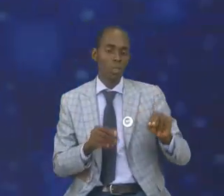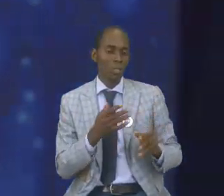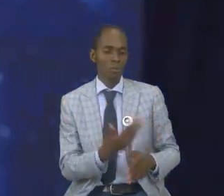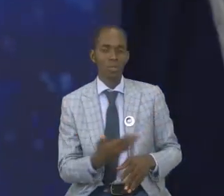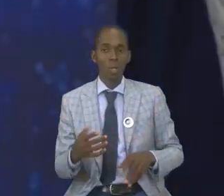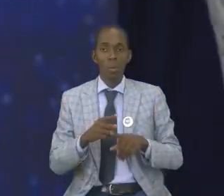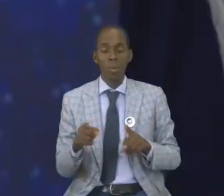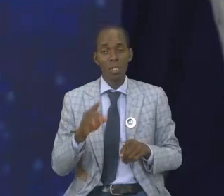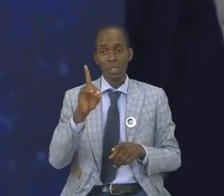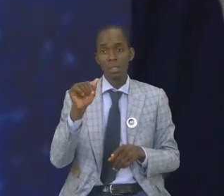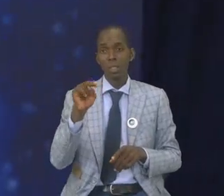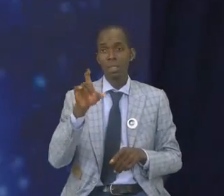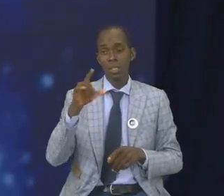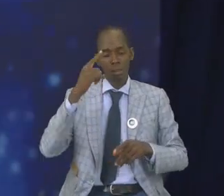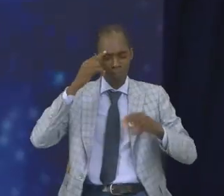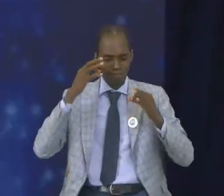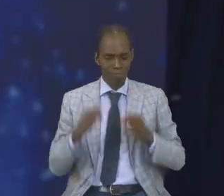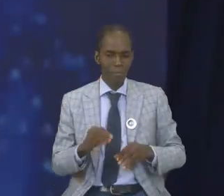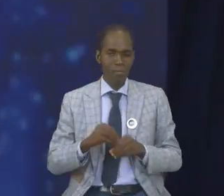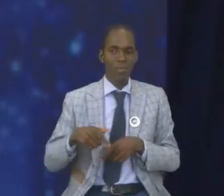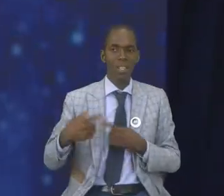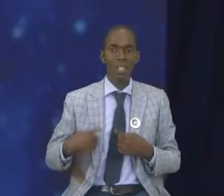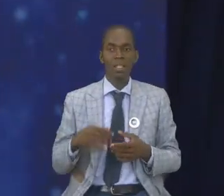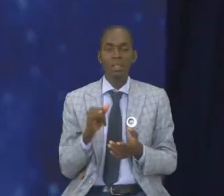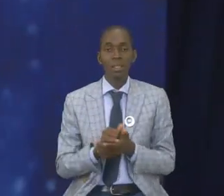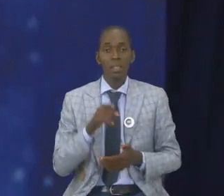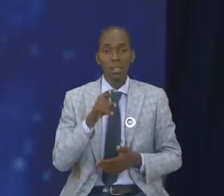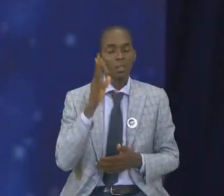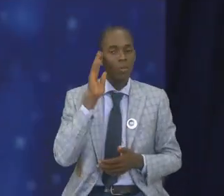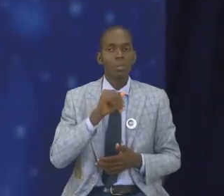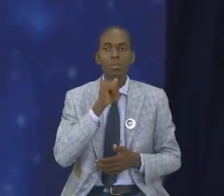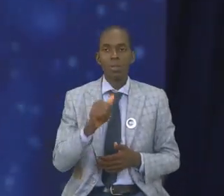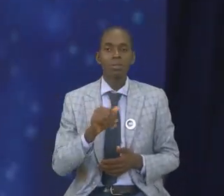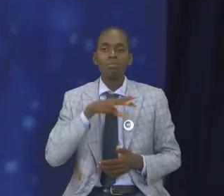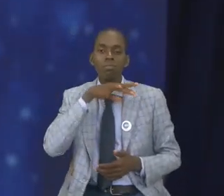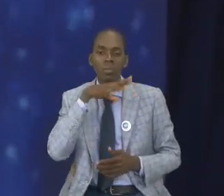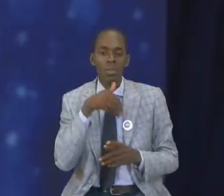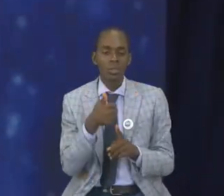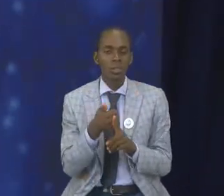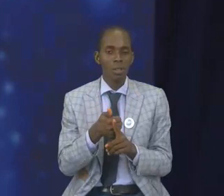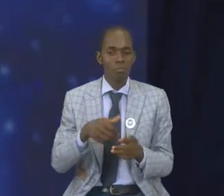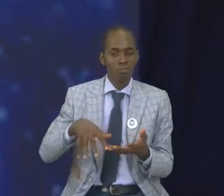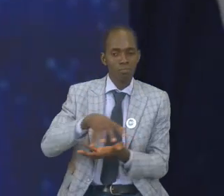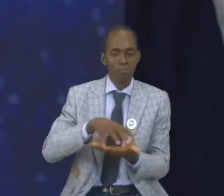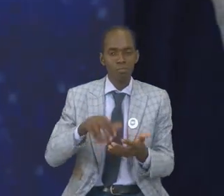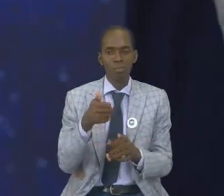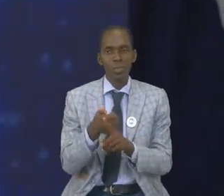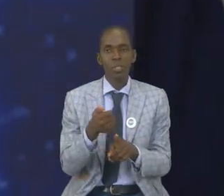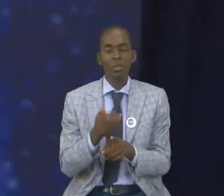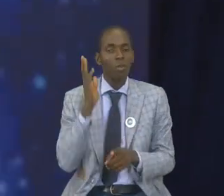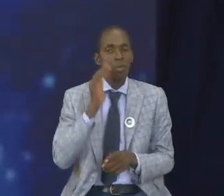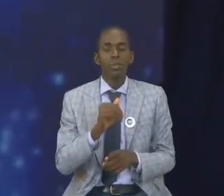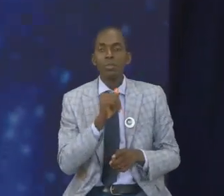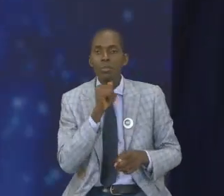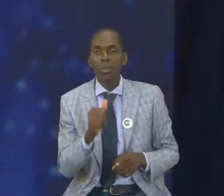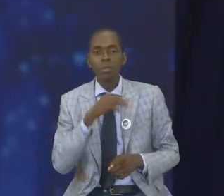heart that he would not defile himself. Whatever others do, he will not defile himself